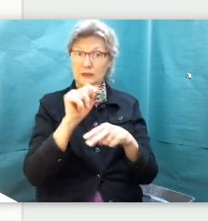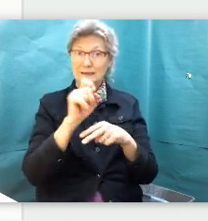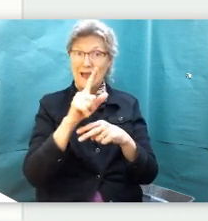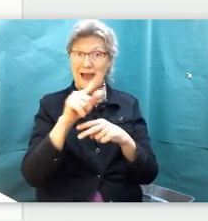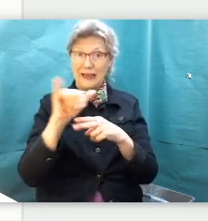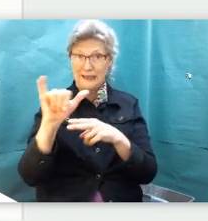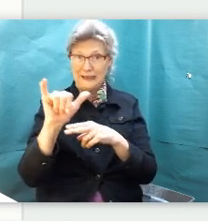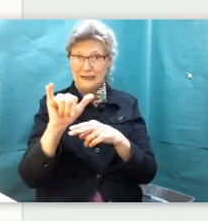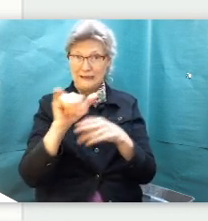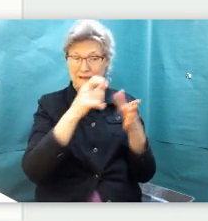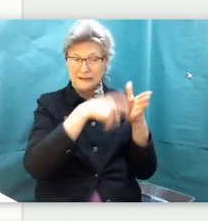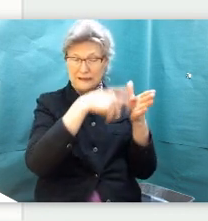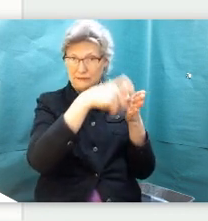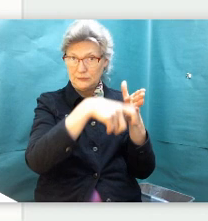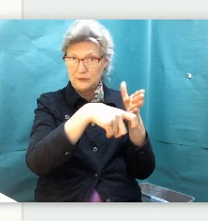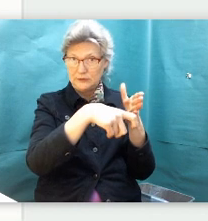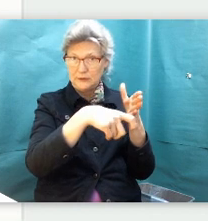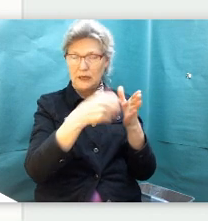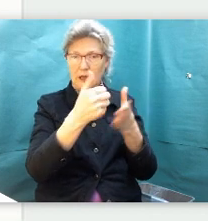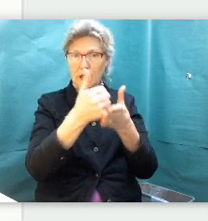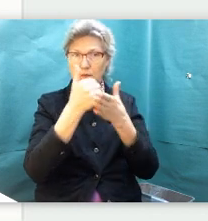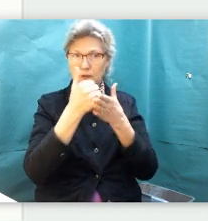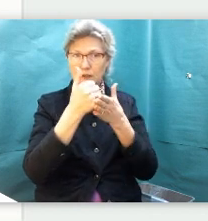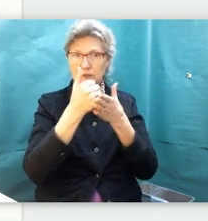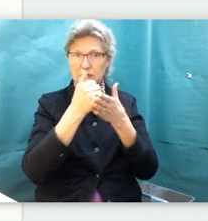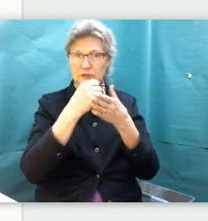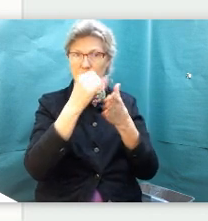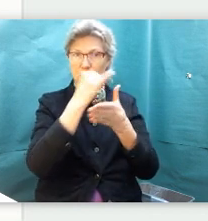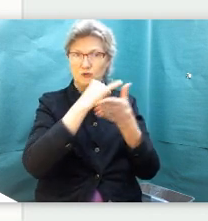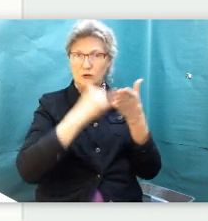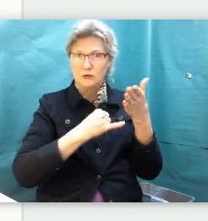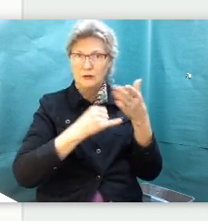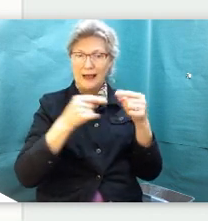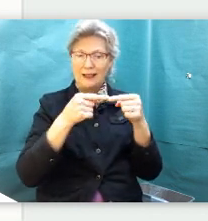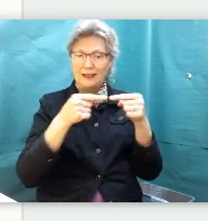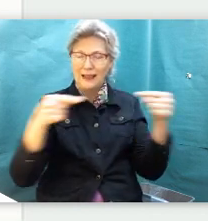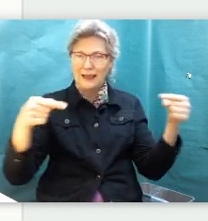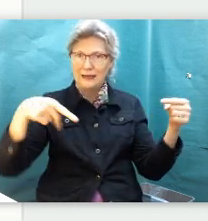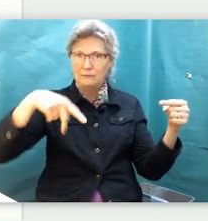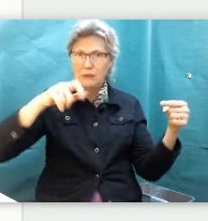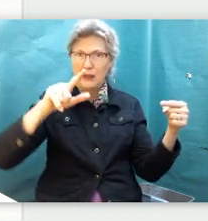table then to help us create our graph.